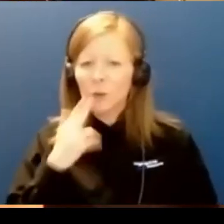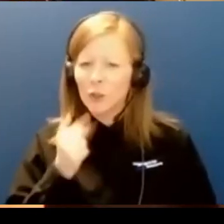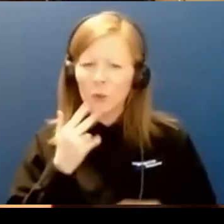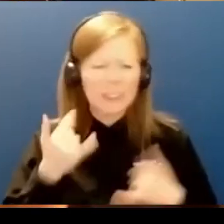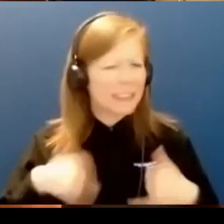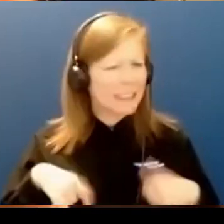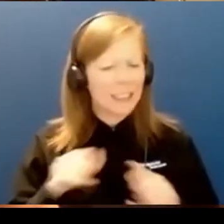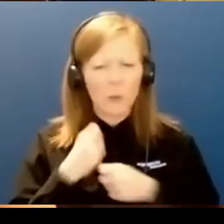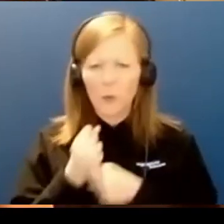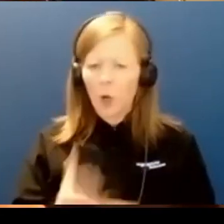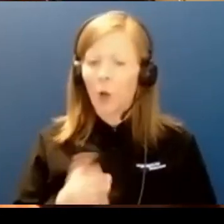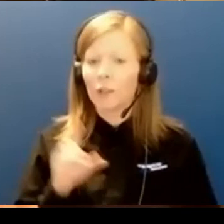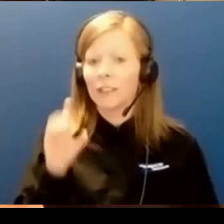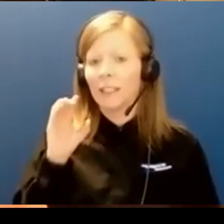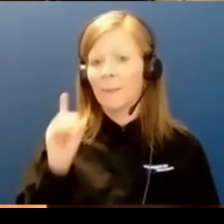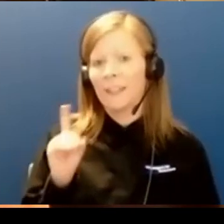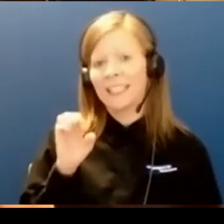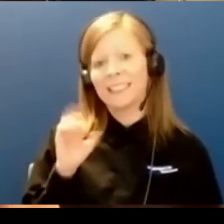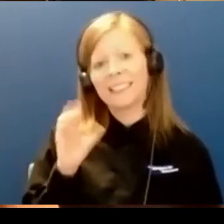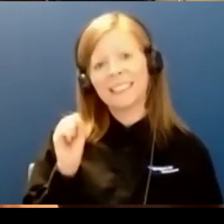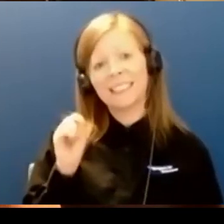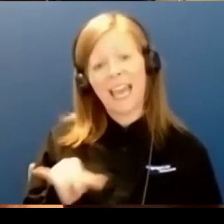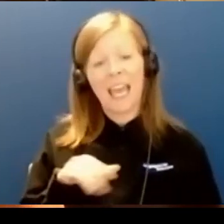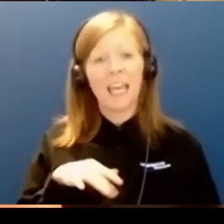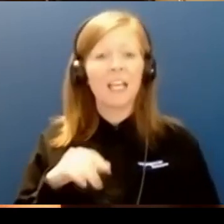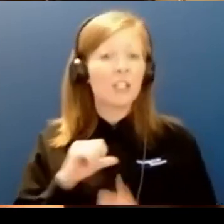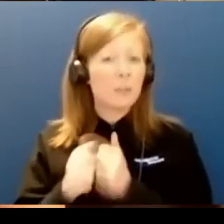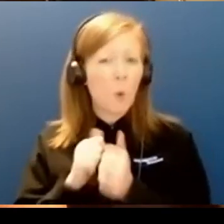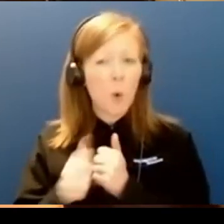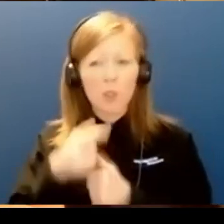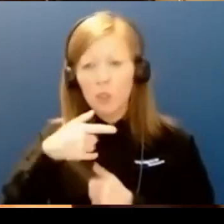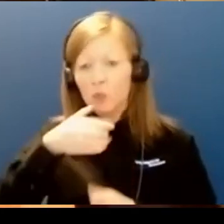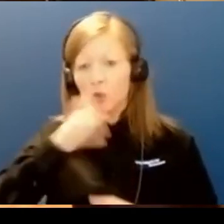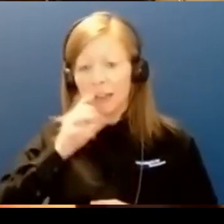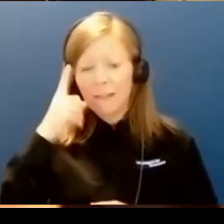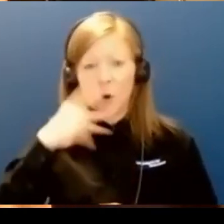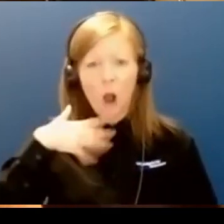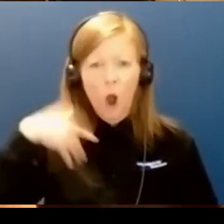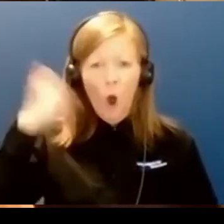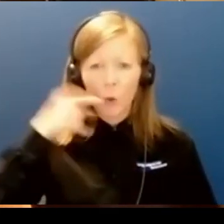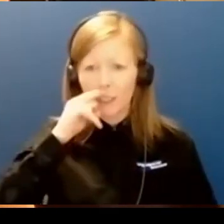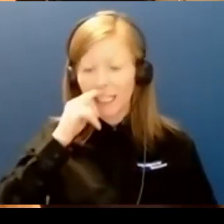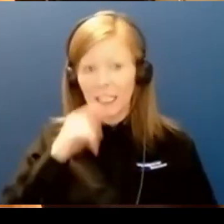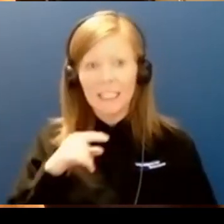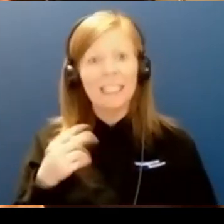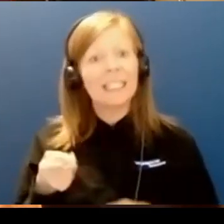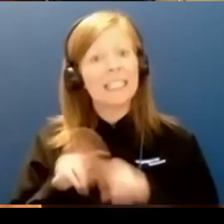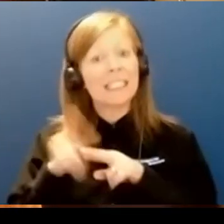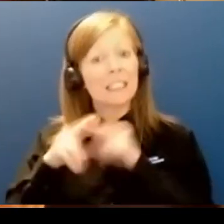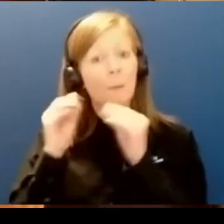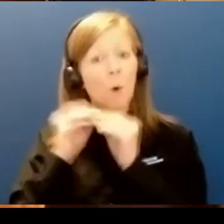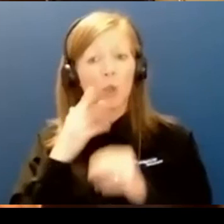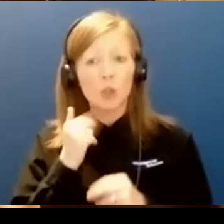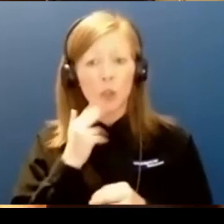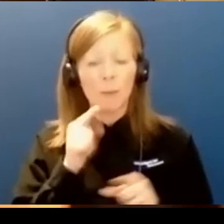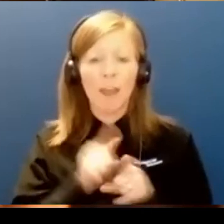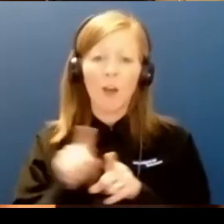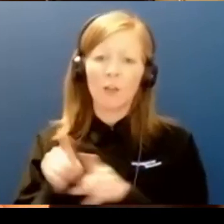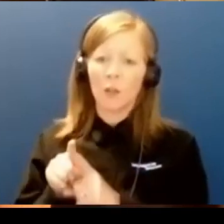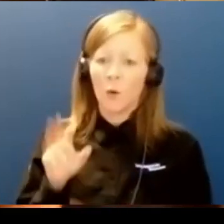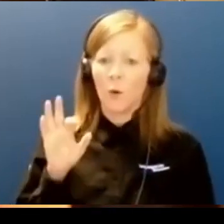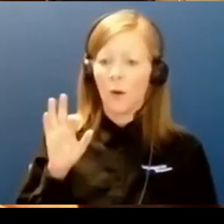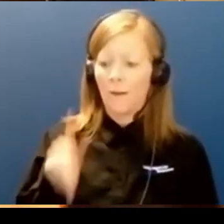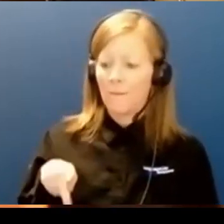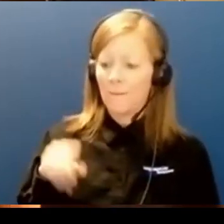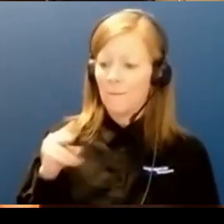cause decay. Those sports drinks for older children, they not only have increased sugar, but they've got phosphoric acid.